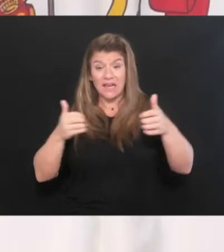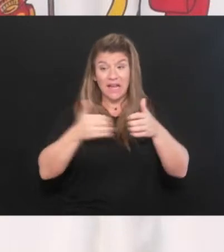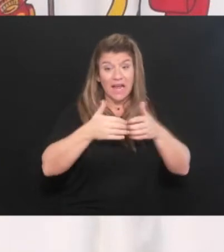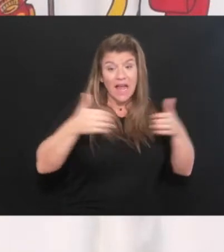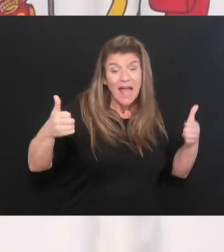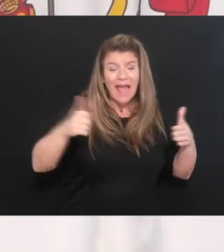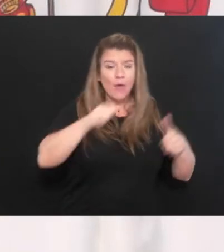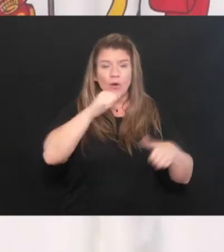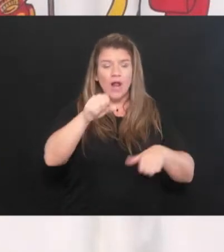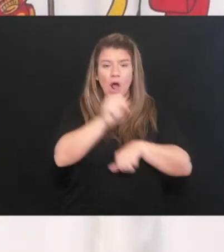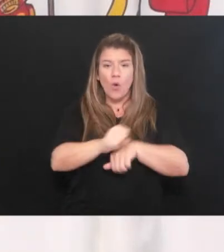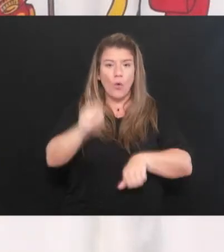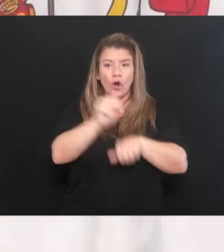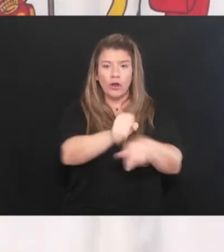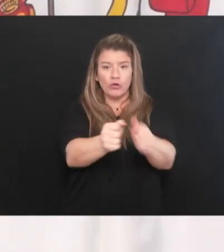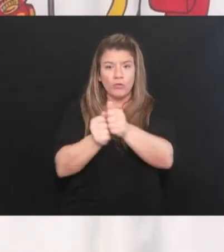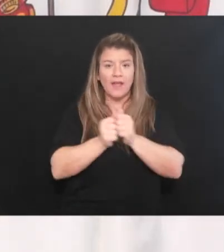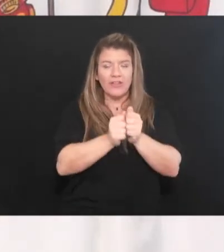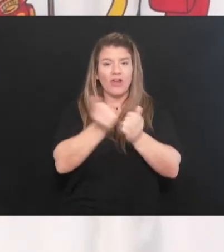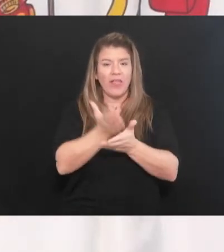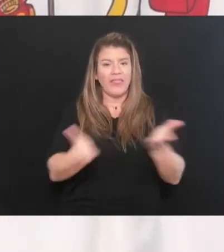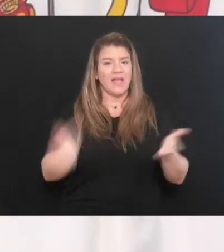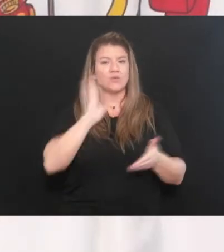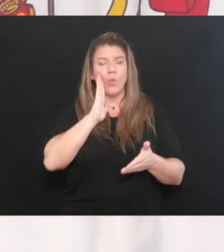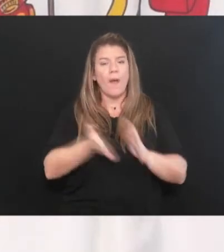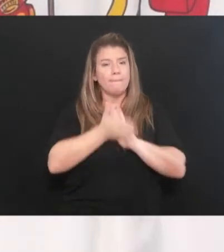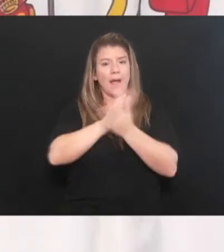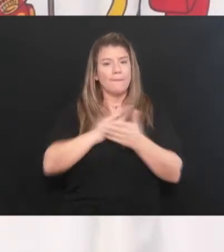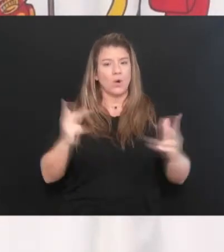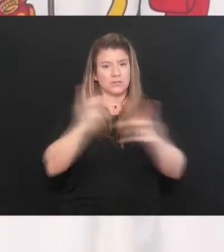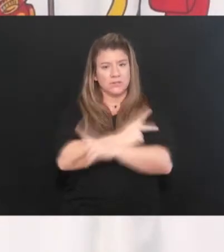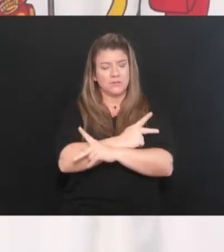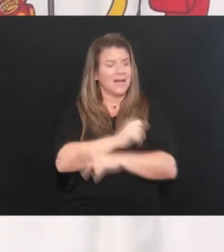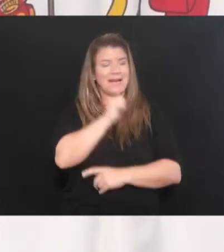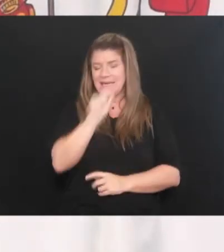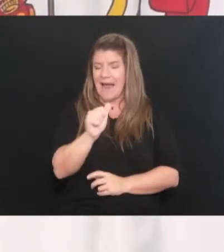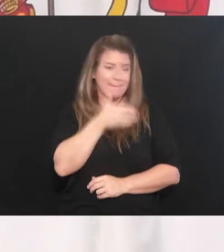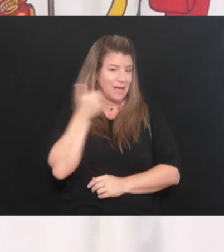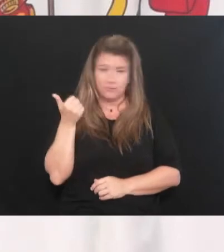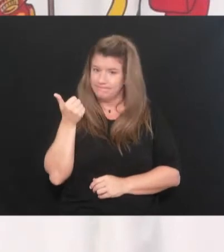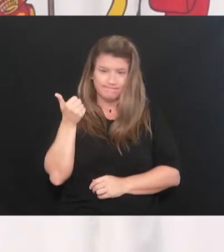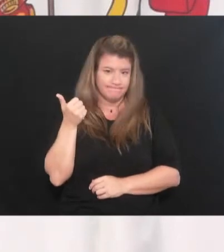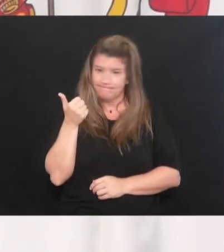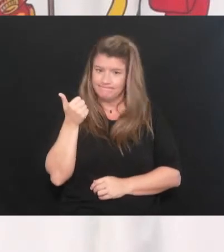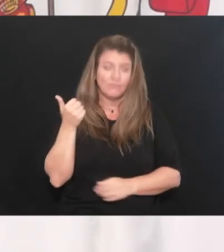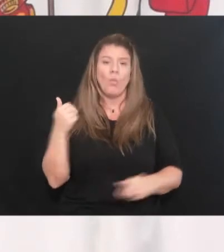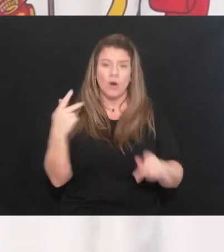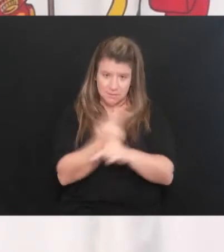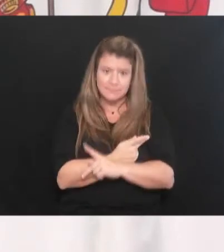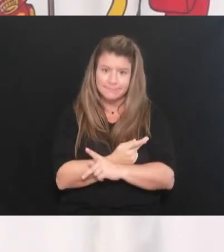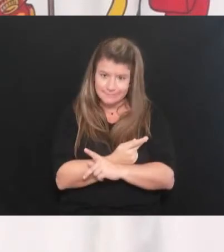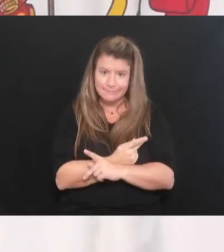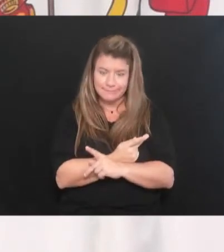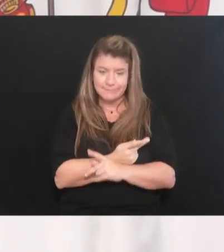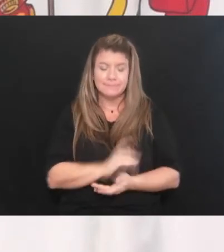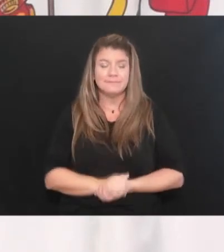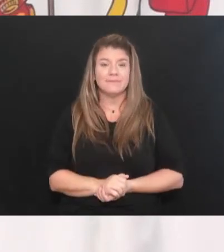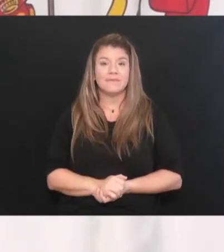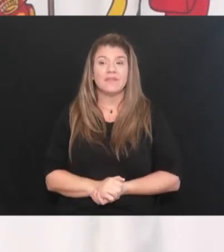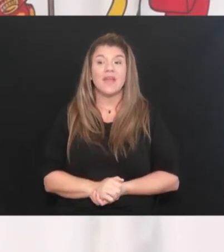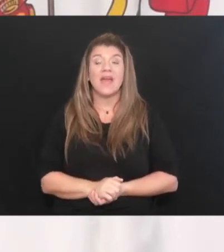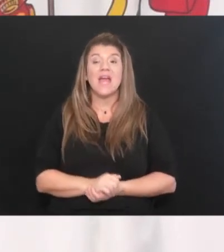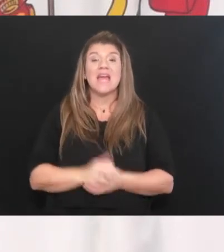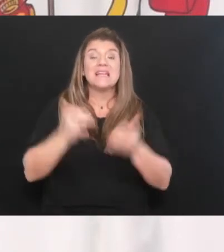different directions, we'll get worse. It won't get better. It'll get worse. You know, today in